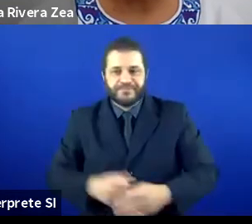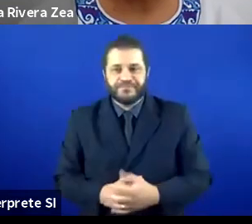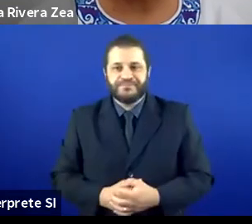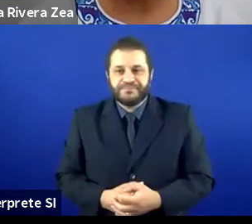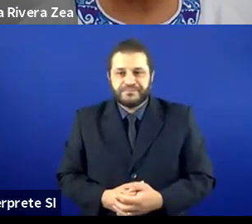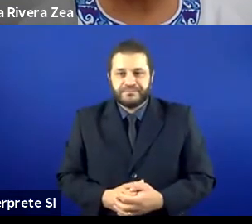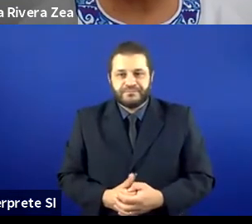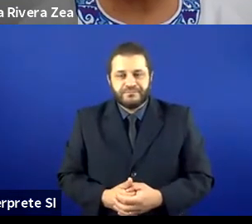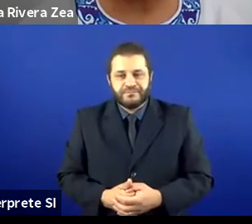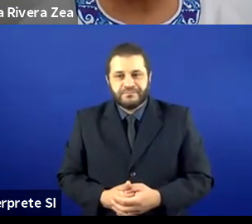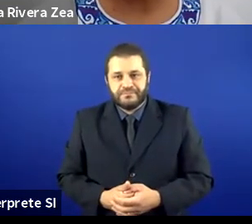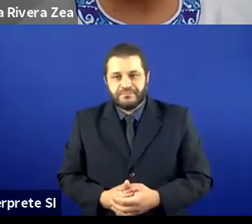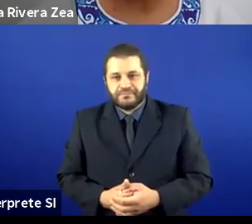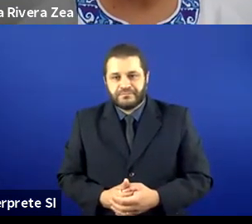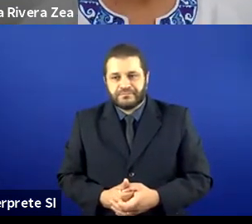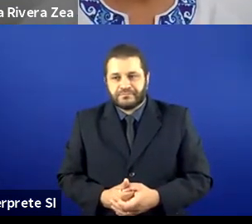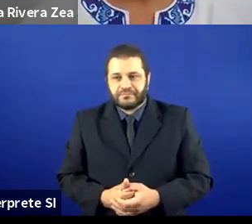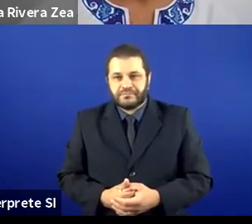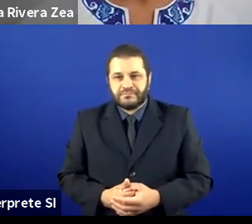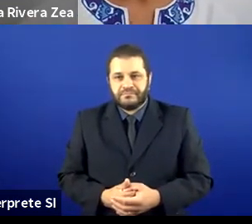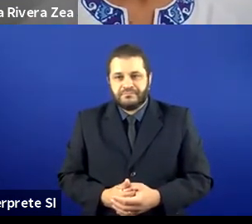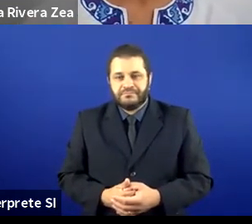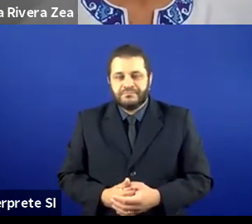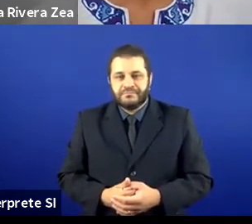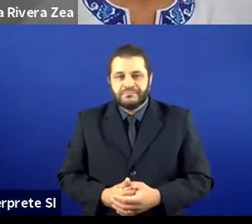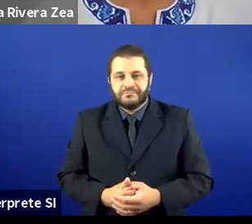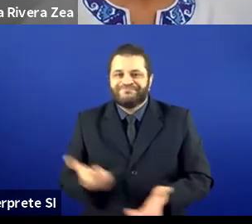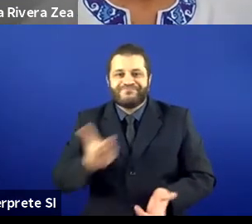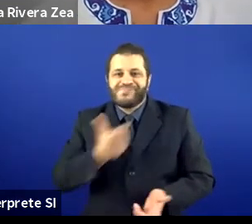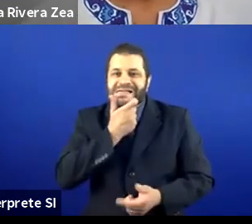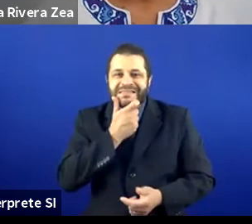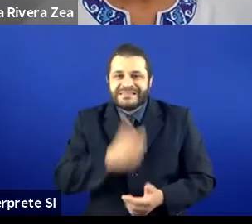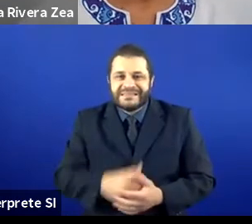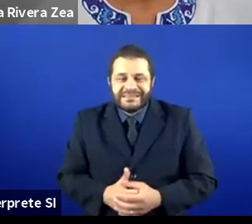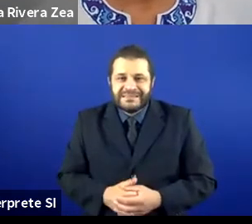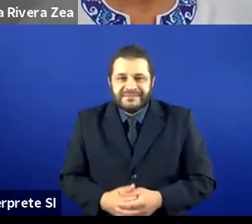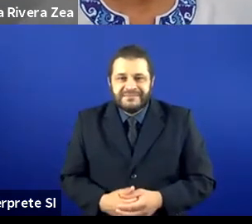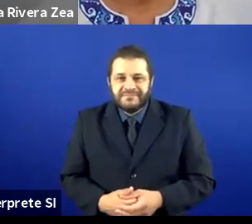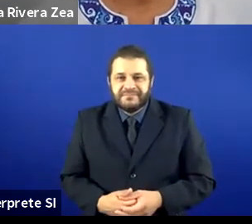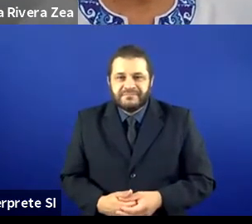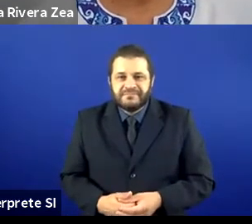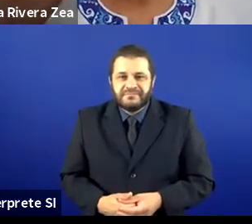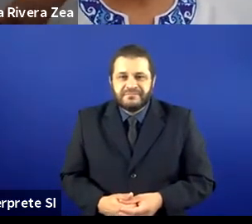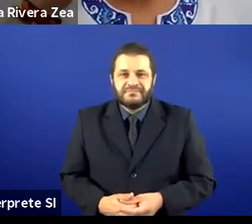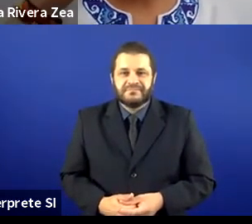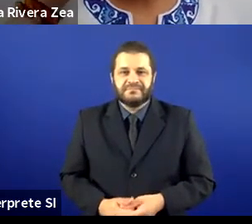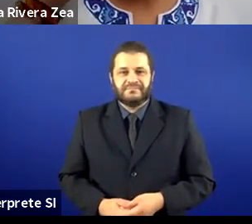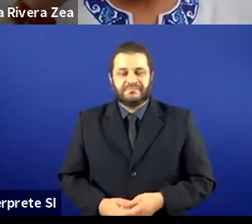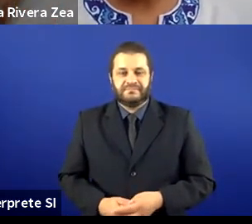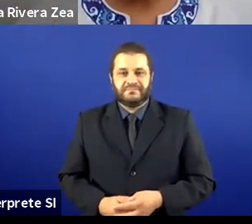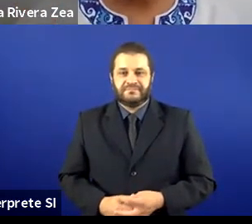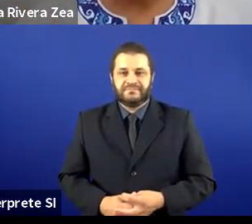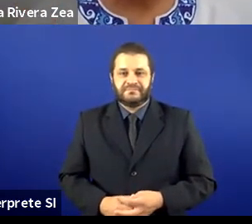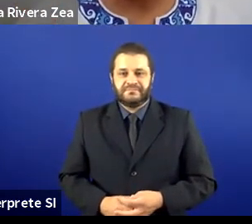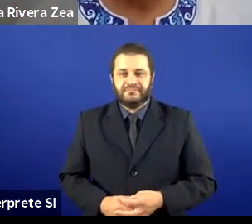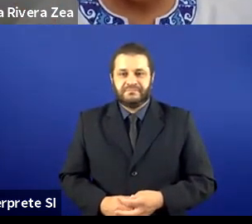and grassroots movements are the critical factor in driving change. Two, women's rights organizations need unrestricted, reliable,